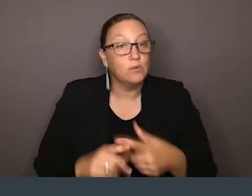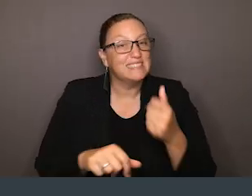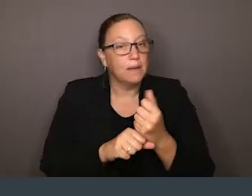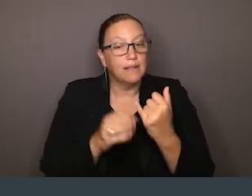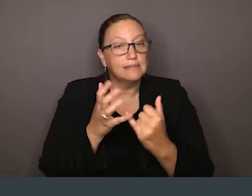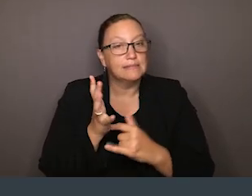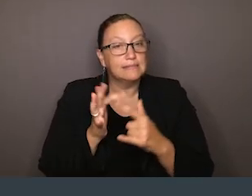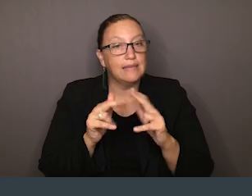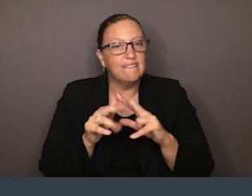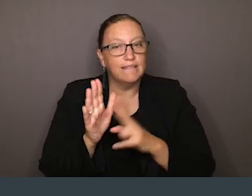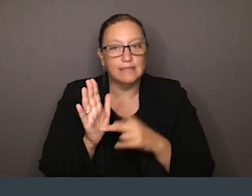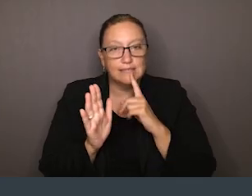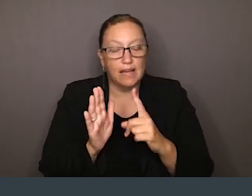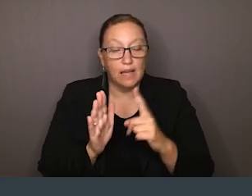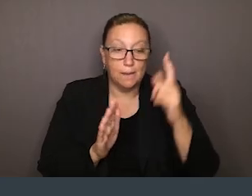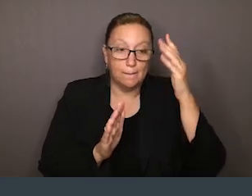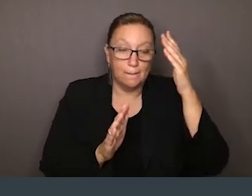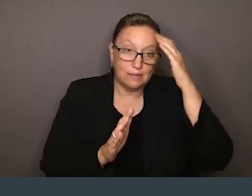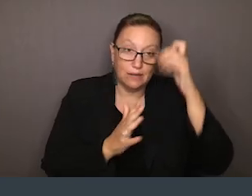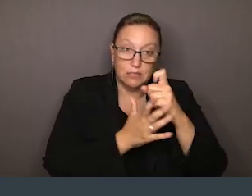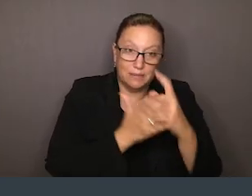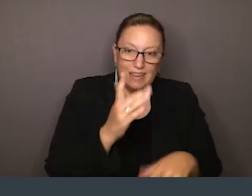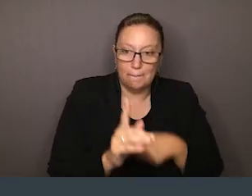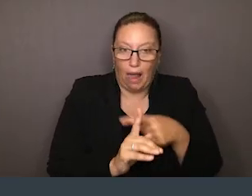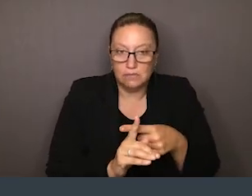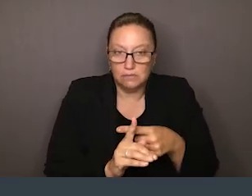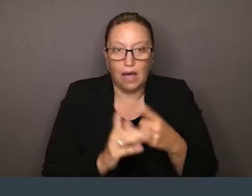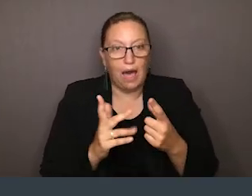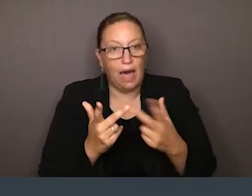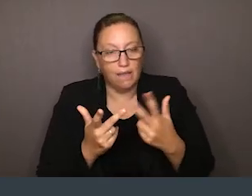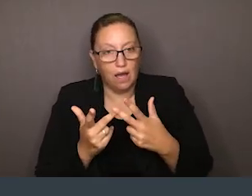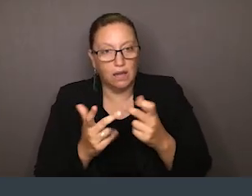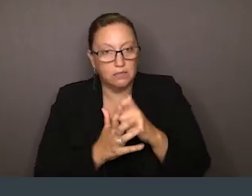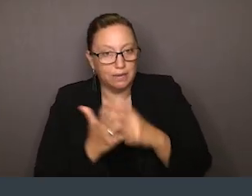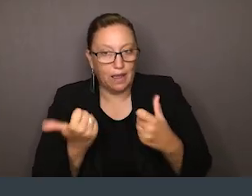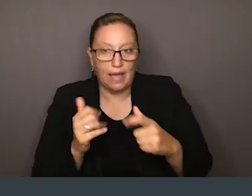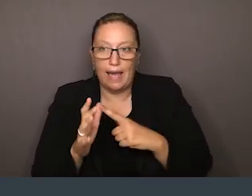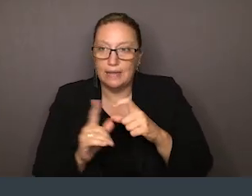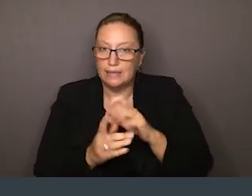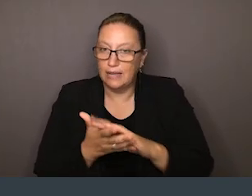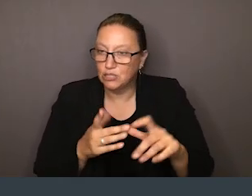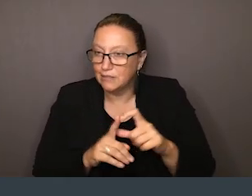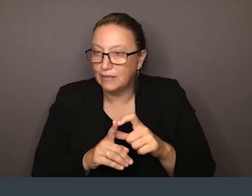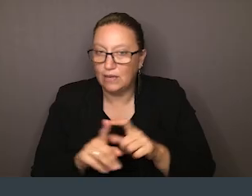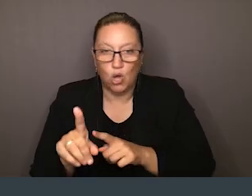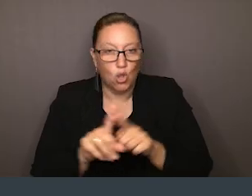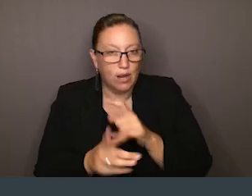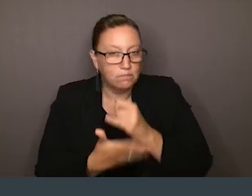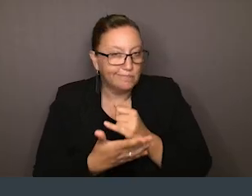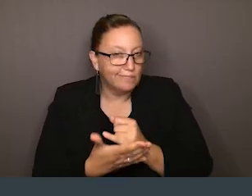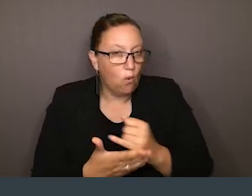when a person with intellectual disability also has other conditions such as ADHD or another learning disorder or